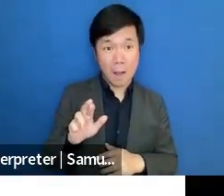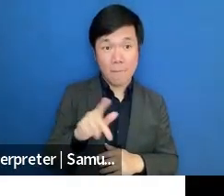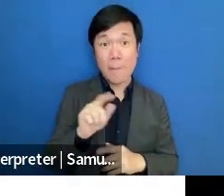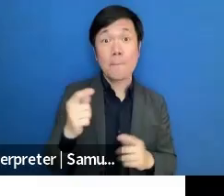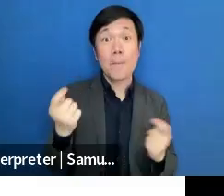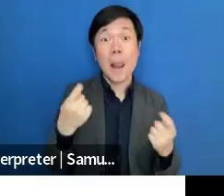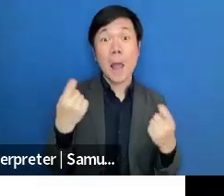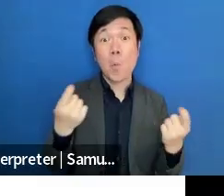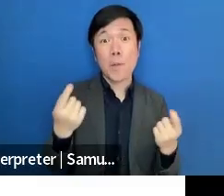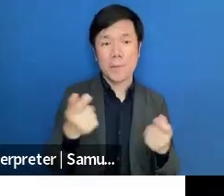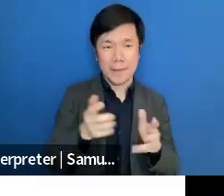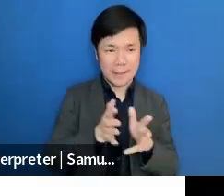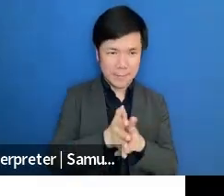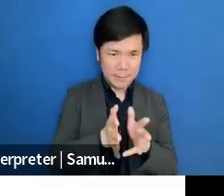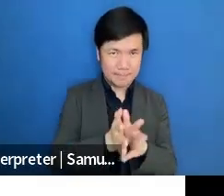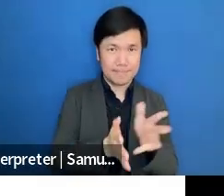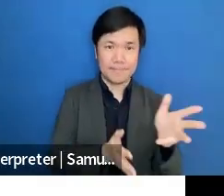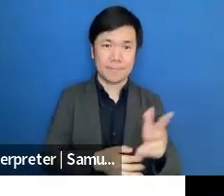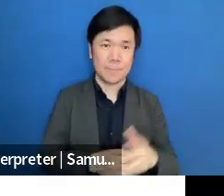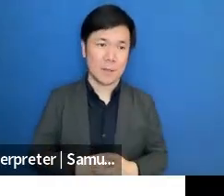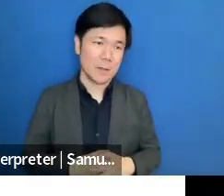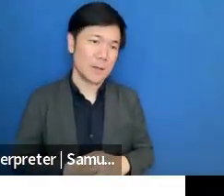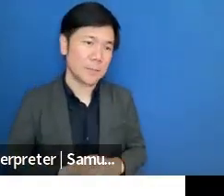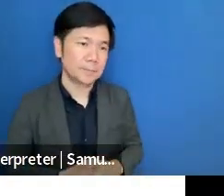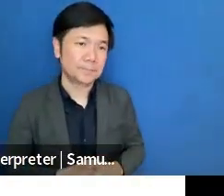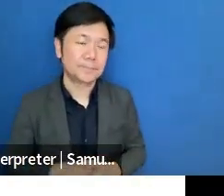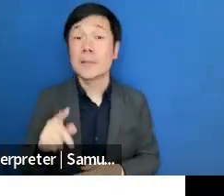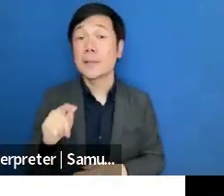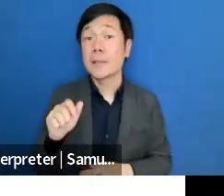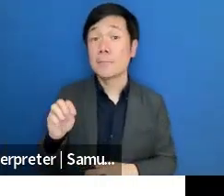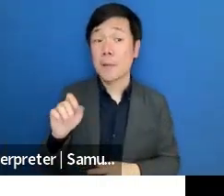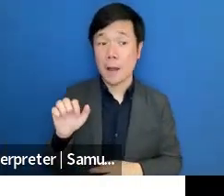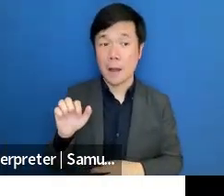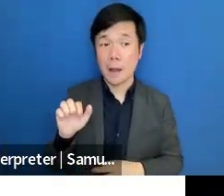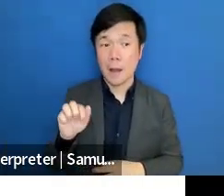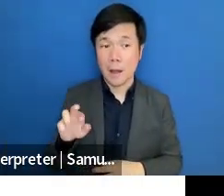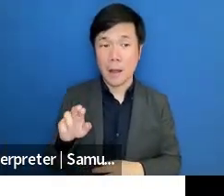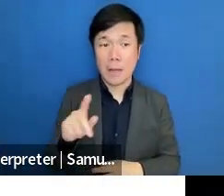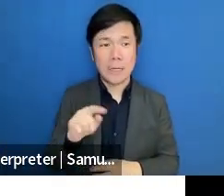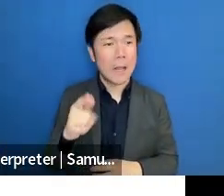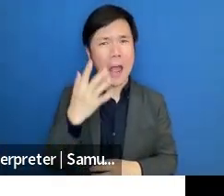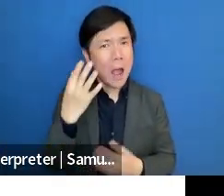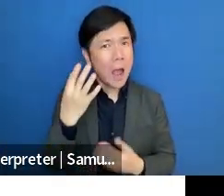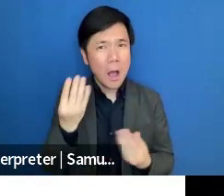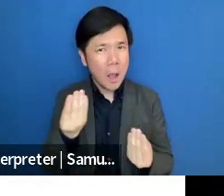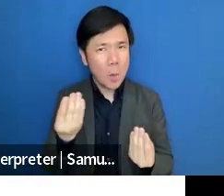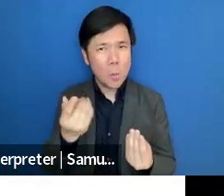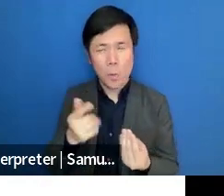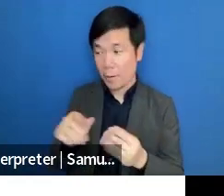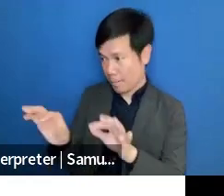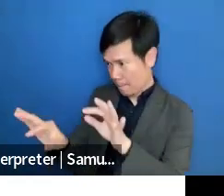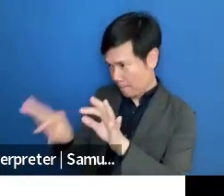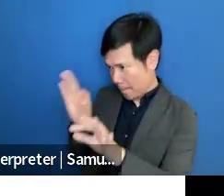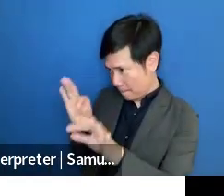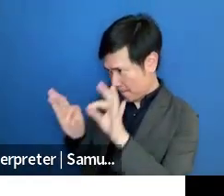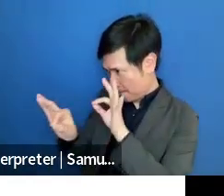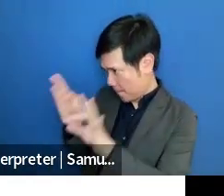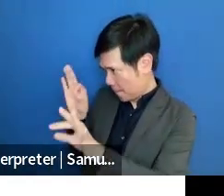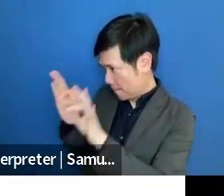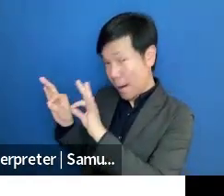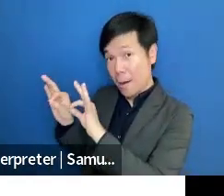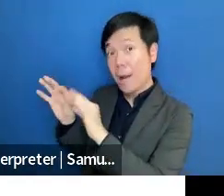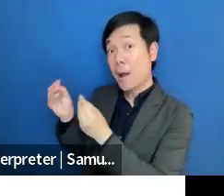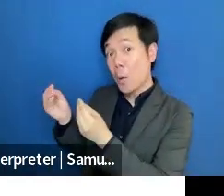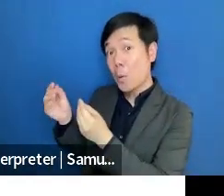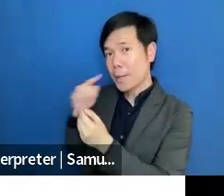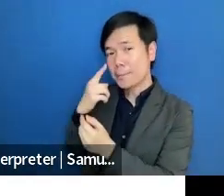I'll start with the more practical challenge, which is ensuring effective data collection. To give you an example, in